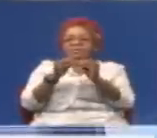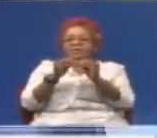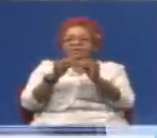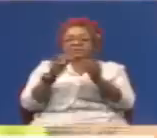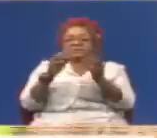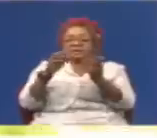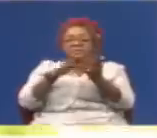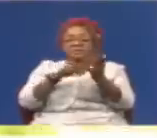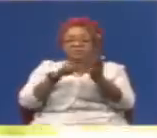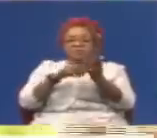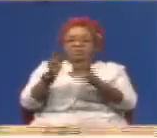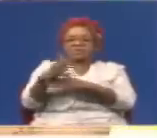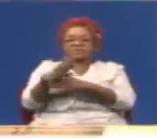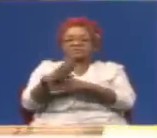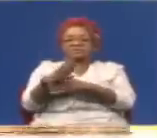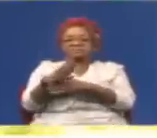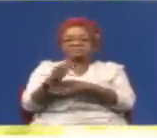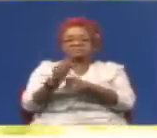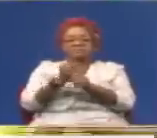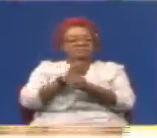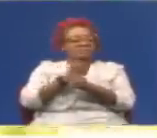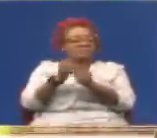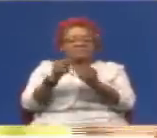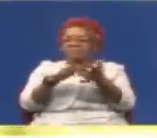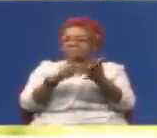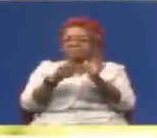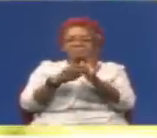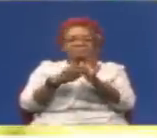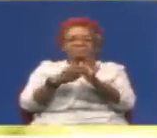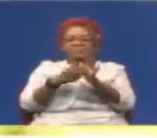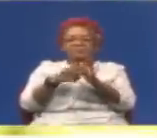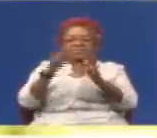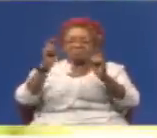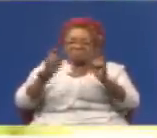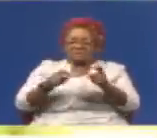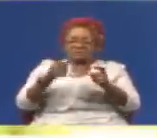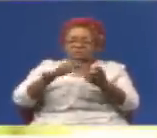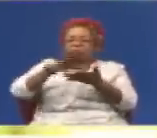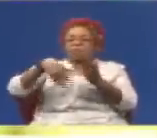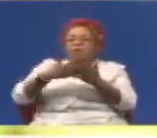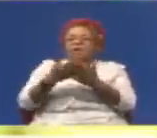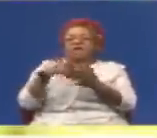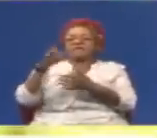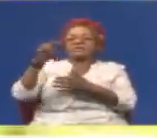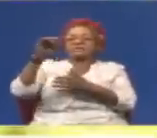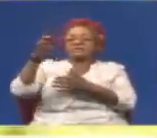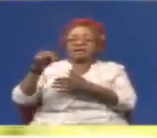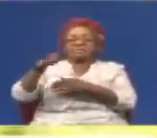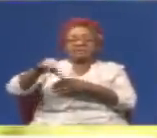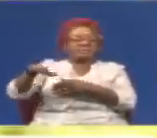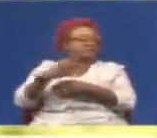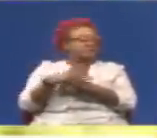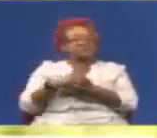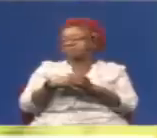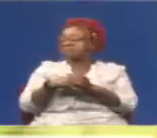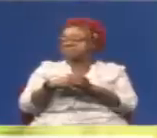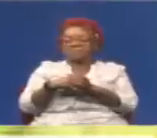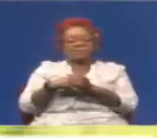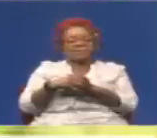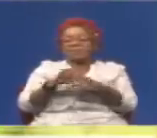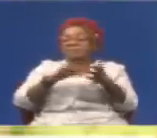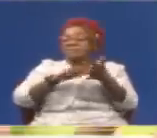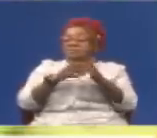Thursday. It doesn't mean that there has to be non-parliamentarians in the negotiations. It does not mean that. This is what he